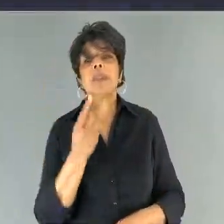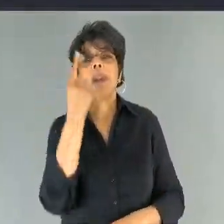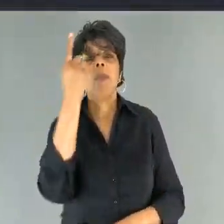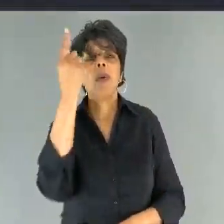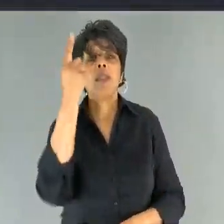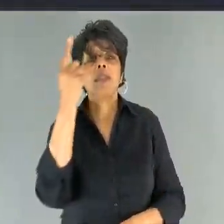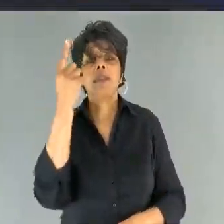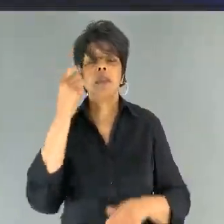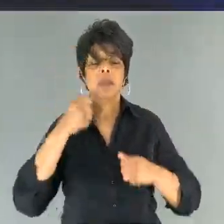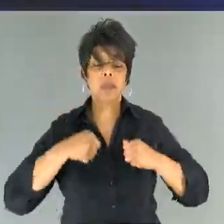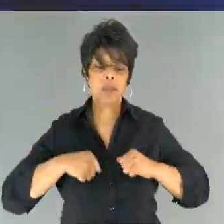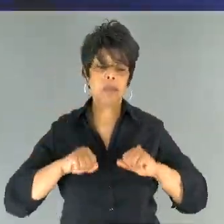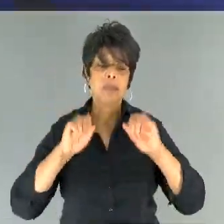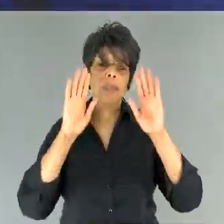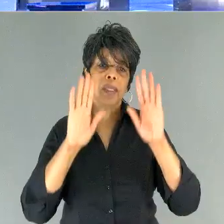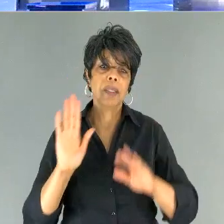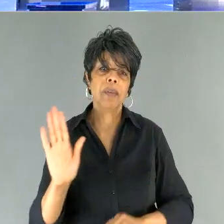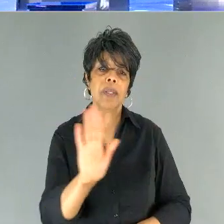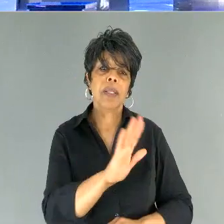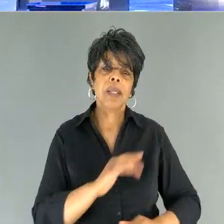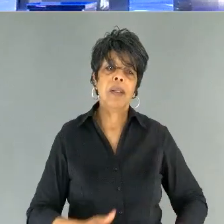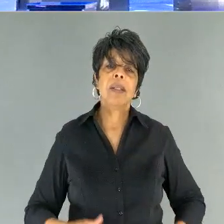life to Jesus. And